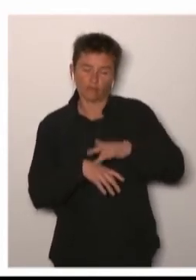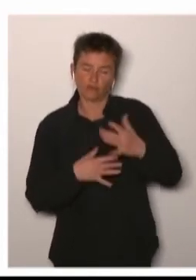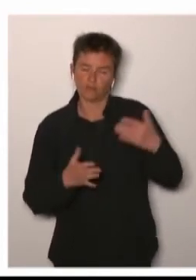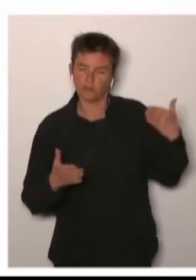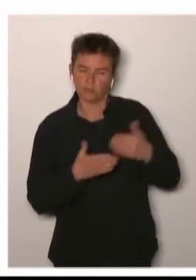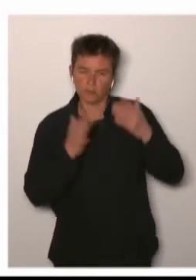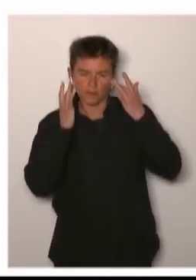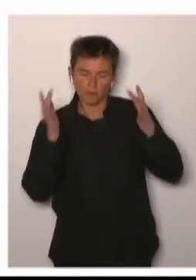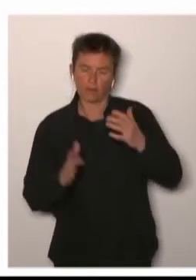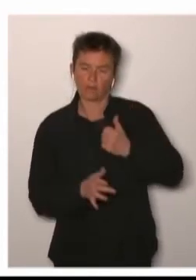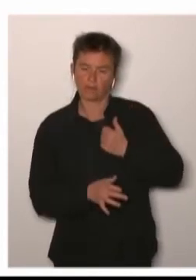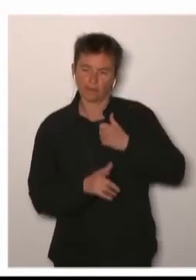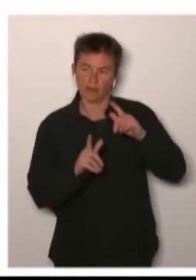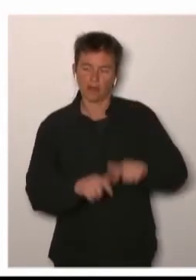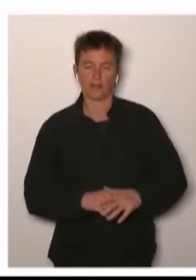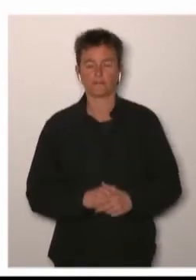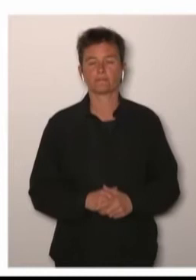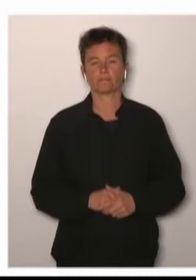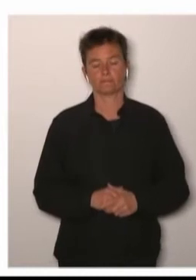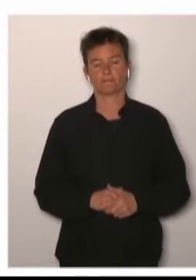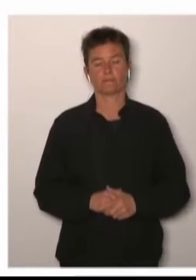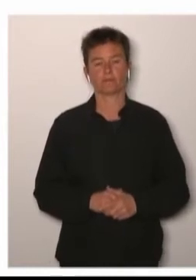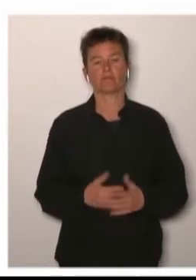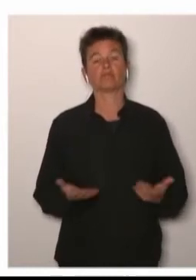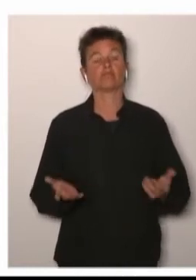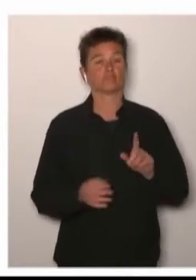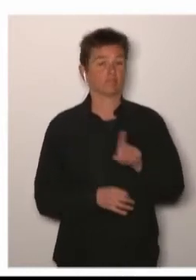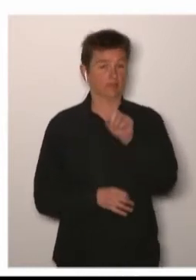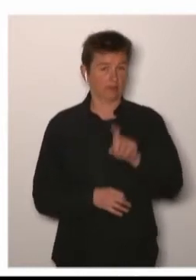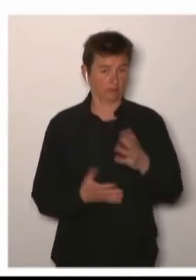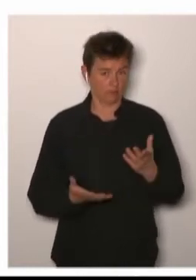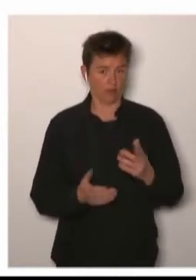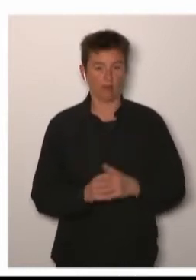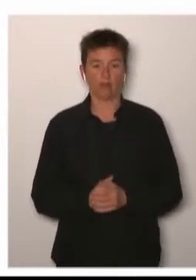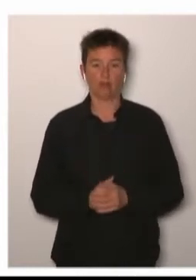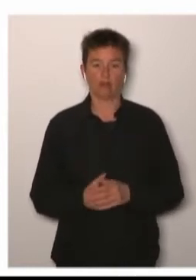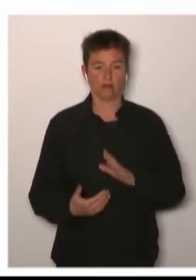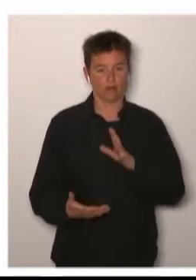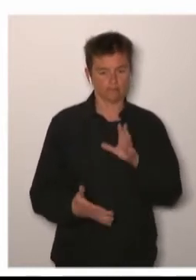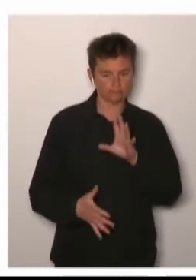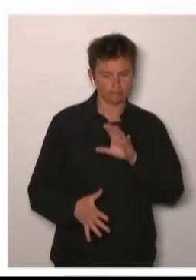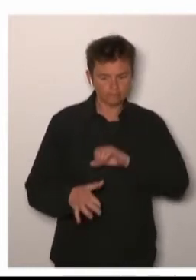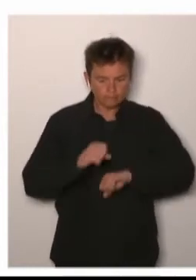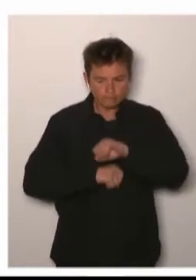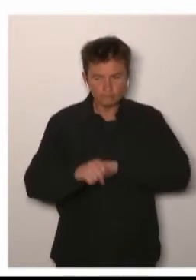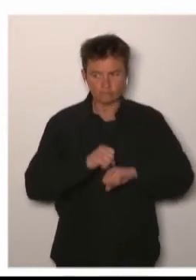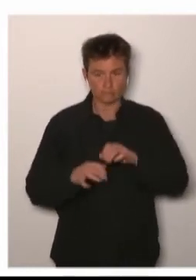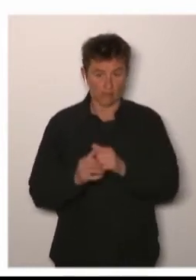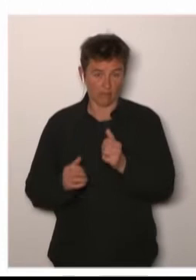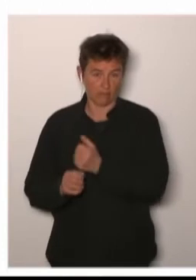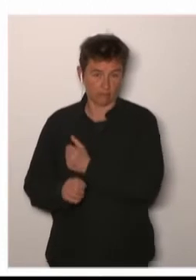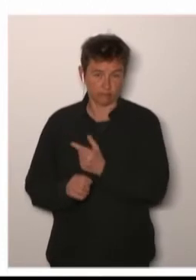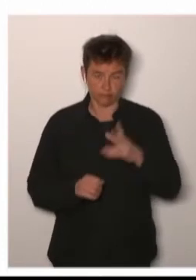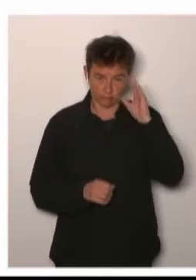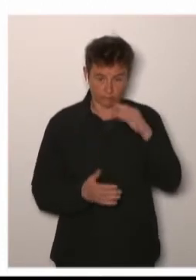collaborative approach as the soul, I mean, of work in pediatric. As you told me,